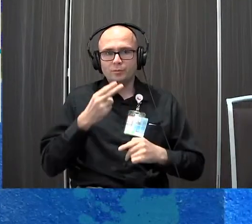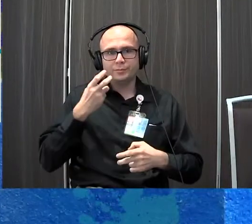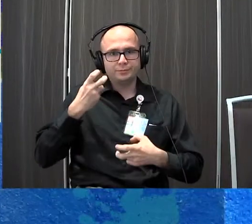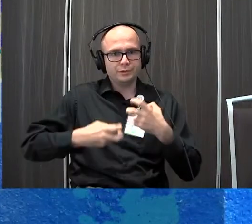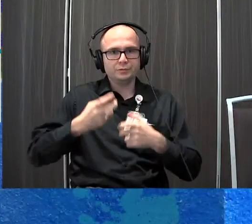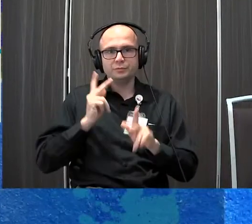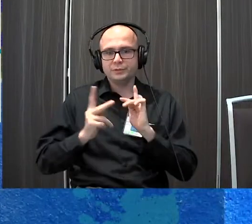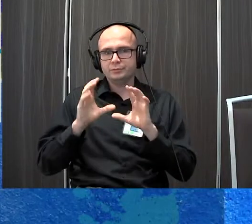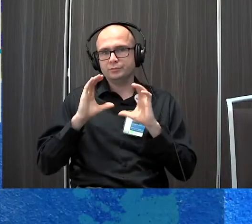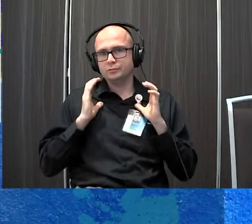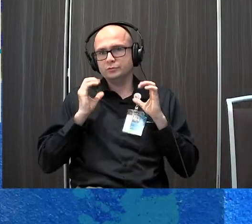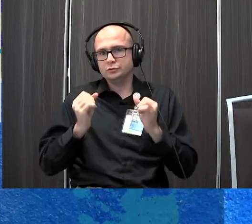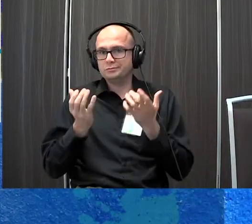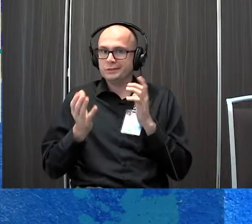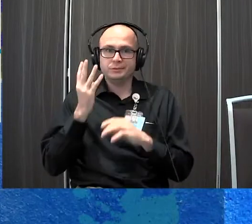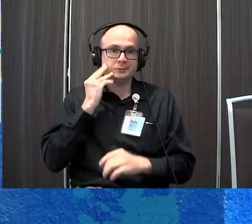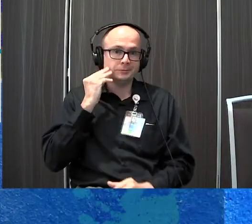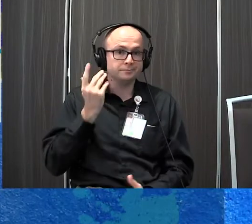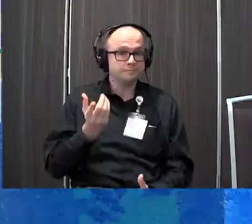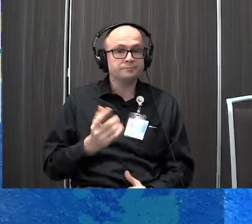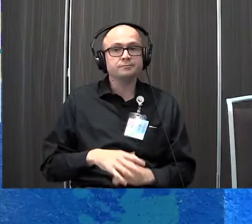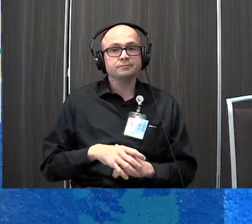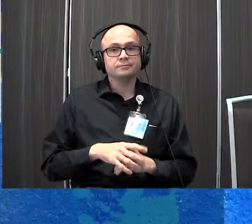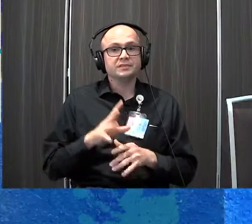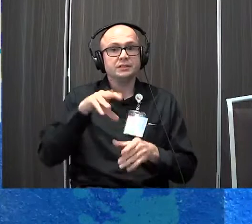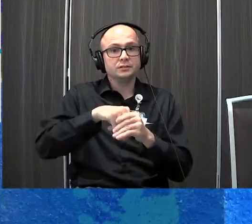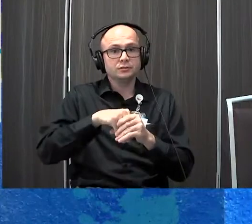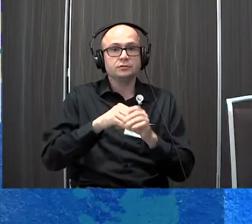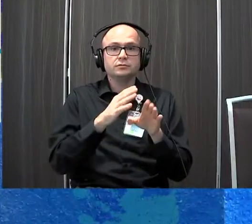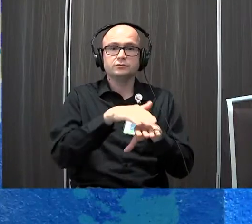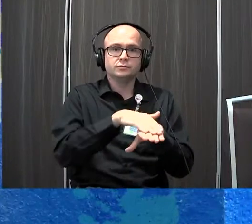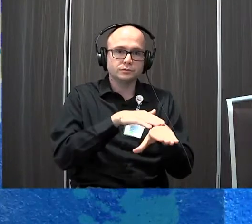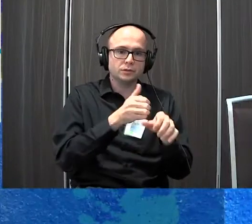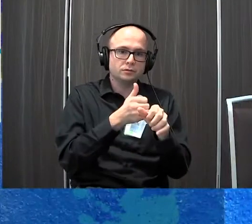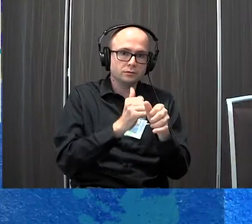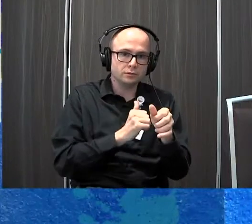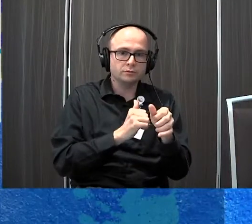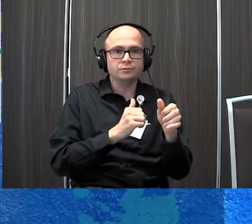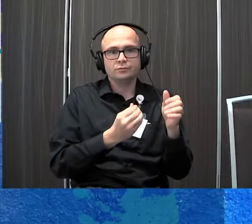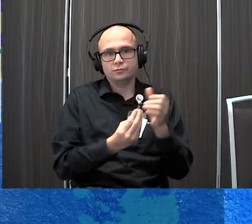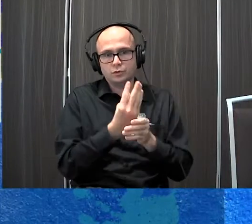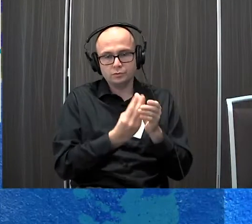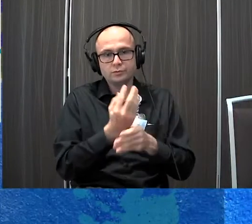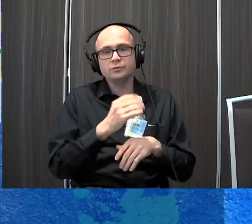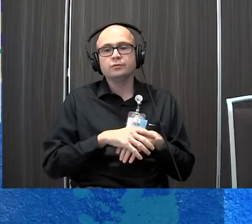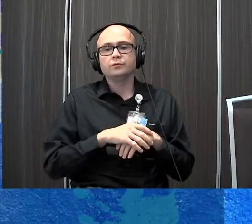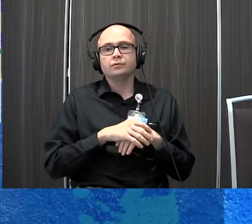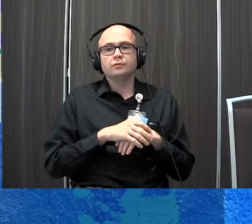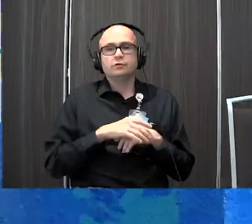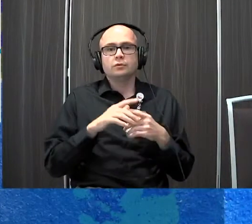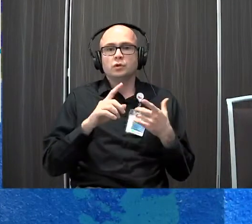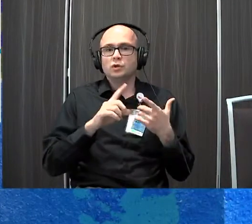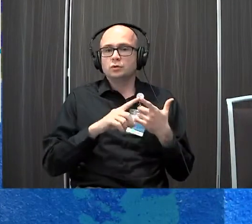that people with charge may experience. And those would include slow growth or delayed puberty,